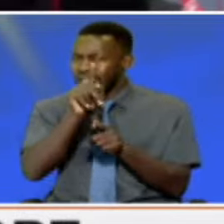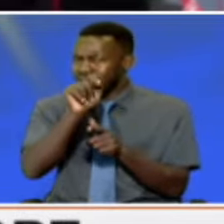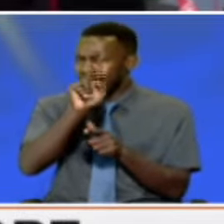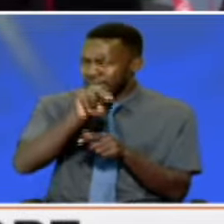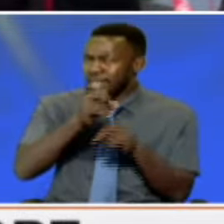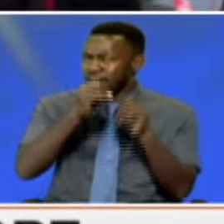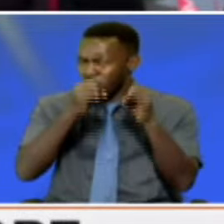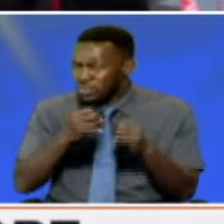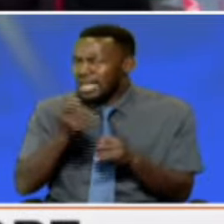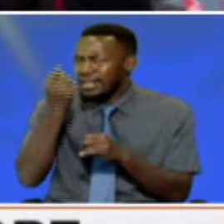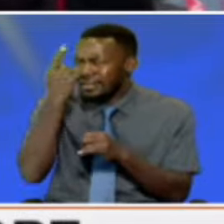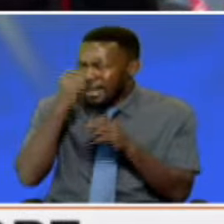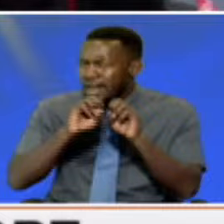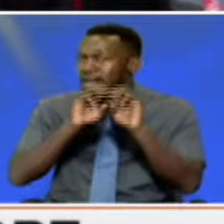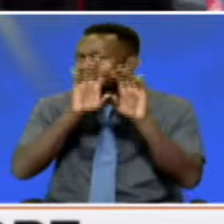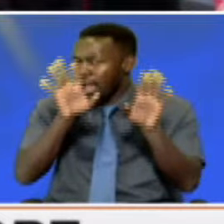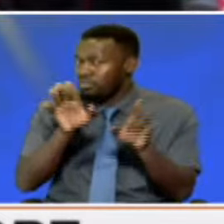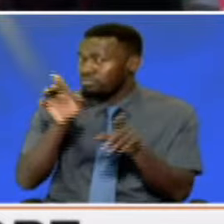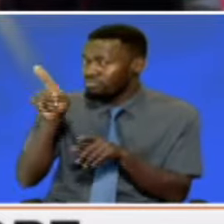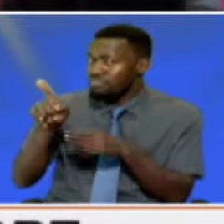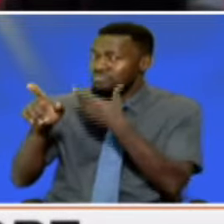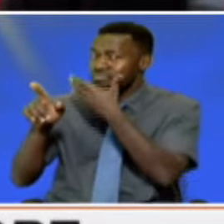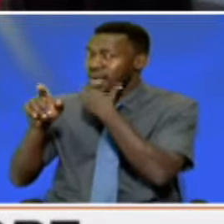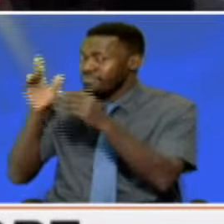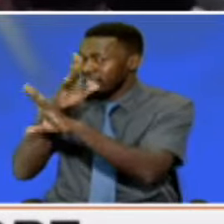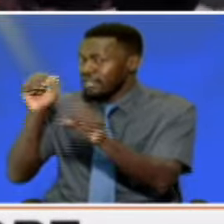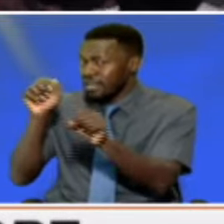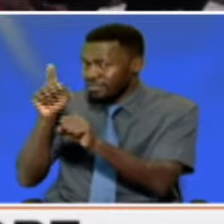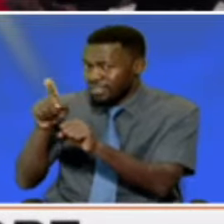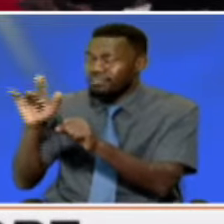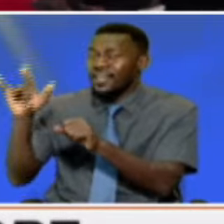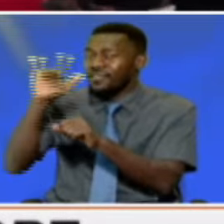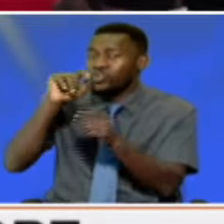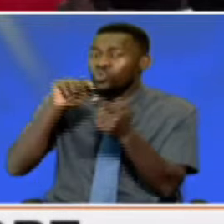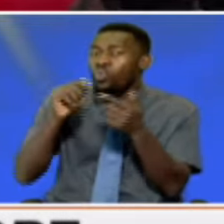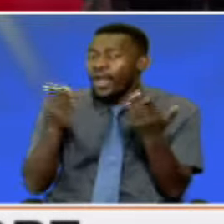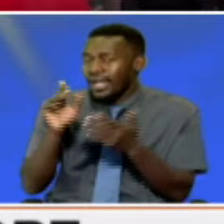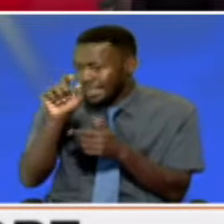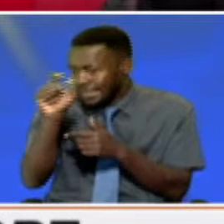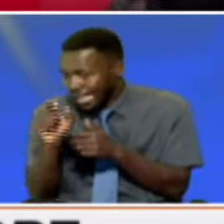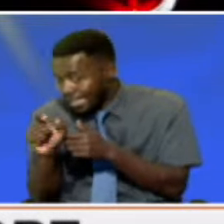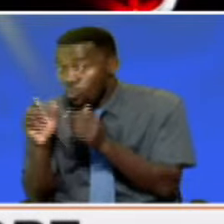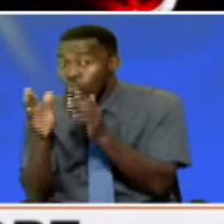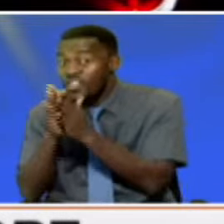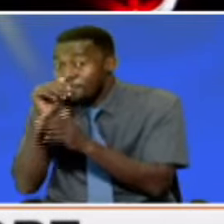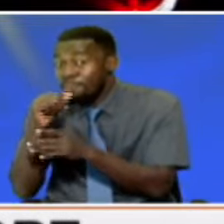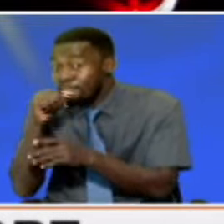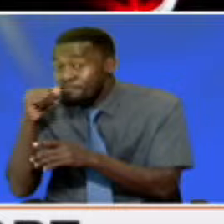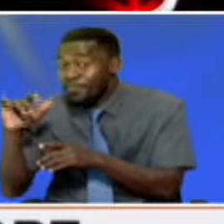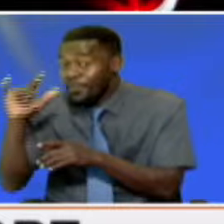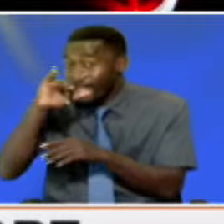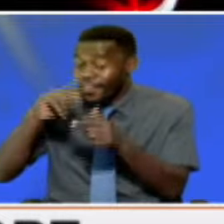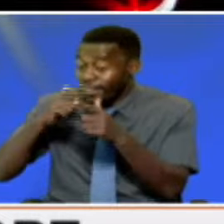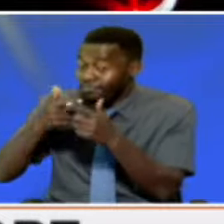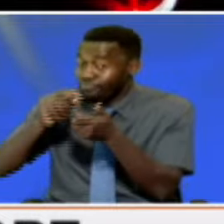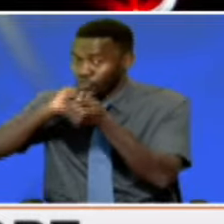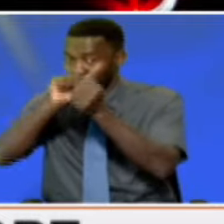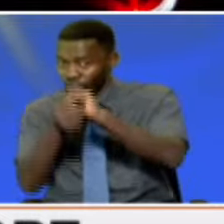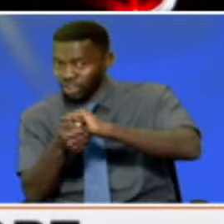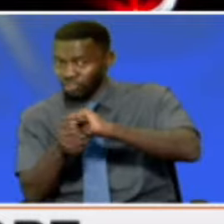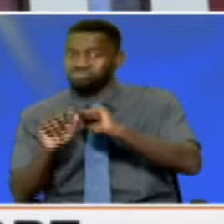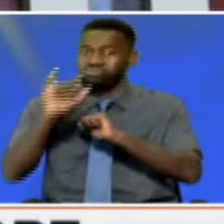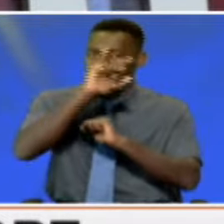president earlier traveled to Italy and later Switzerland using unidentified means before boarding KQ and returning to